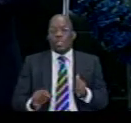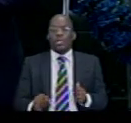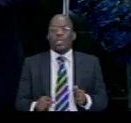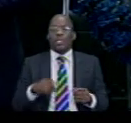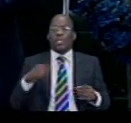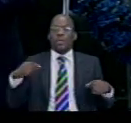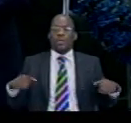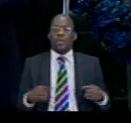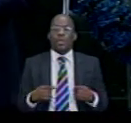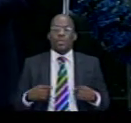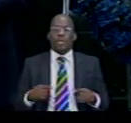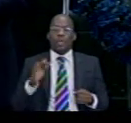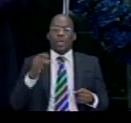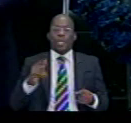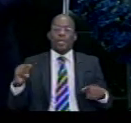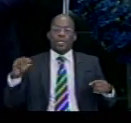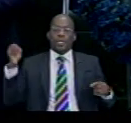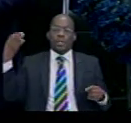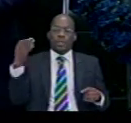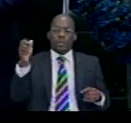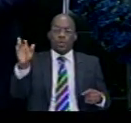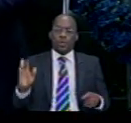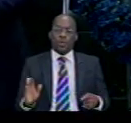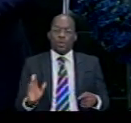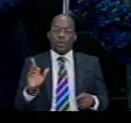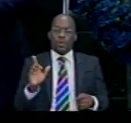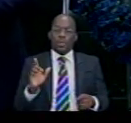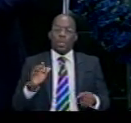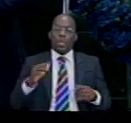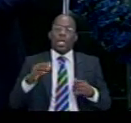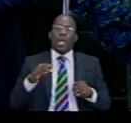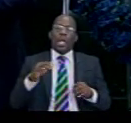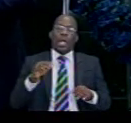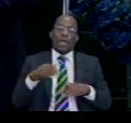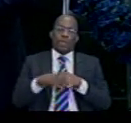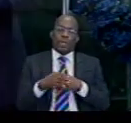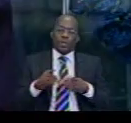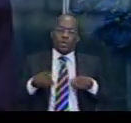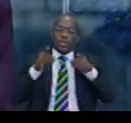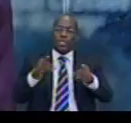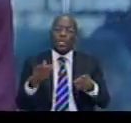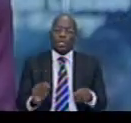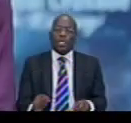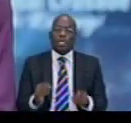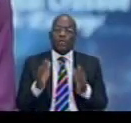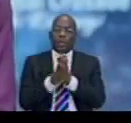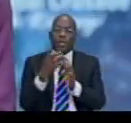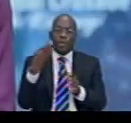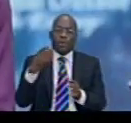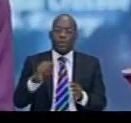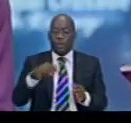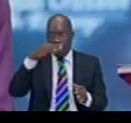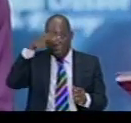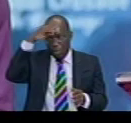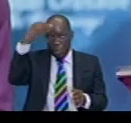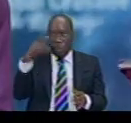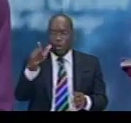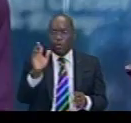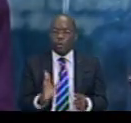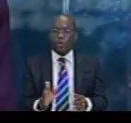But by the grace of God, yesterday night, during the prayer of the man of God, our brother here was touched, and the